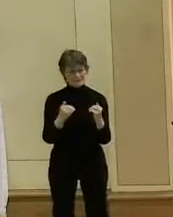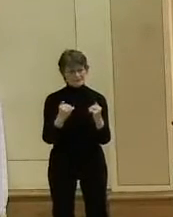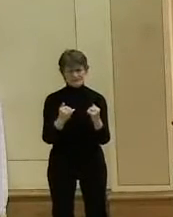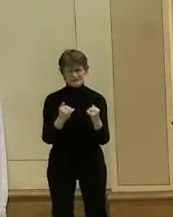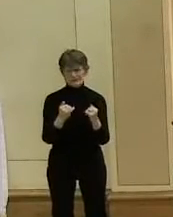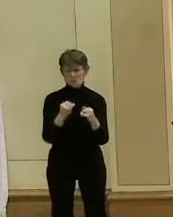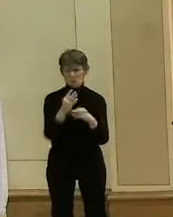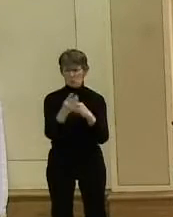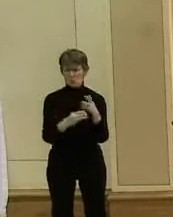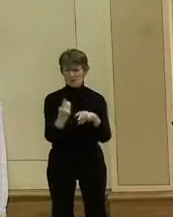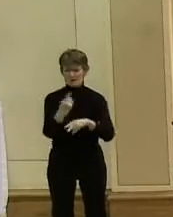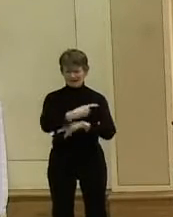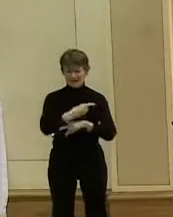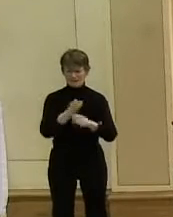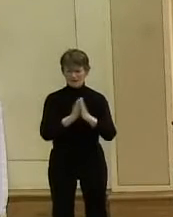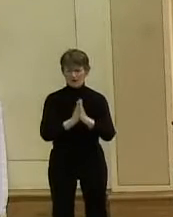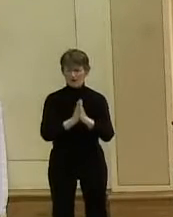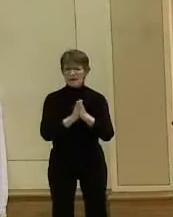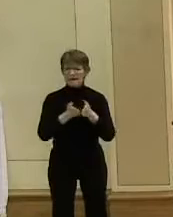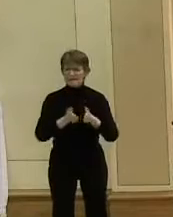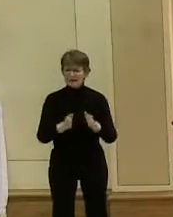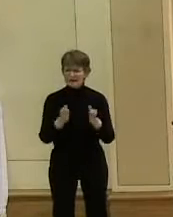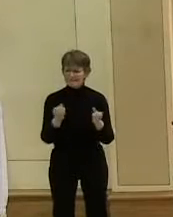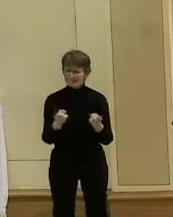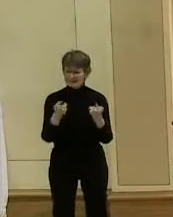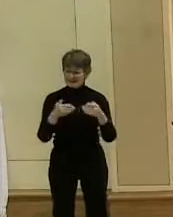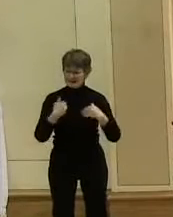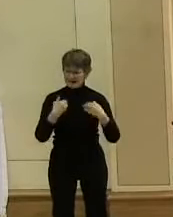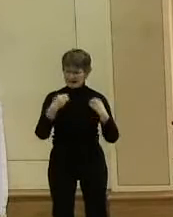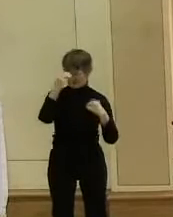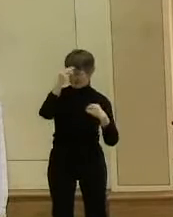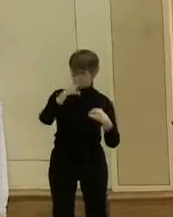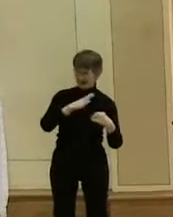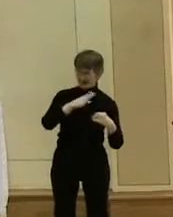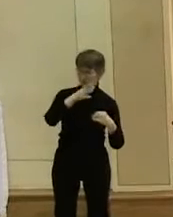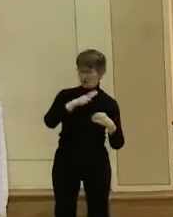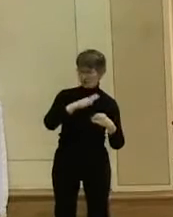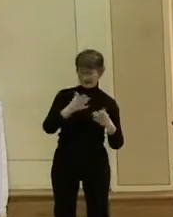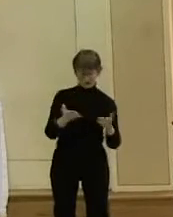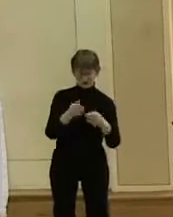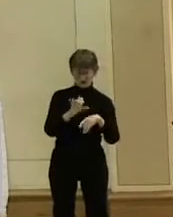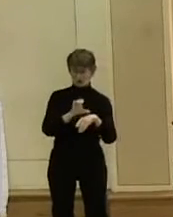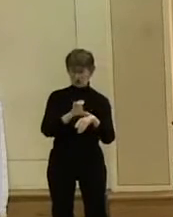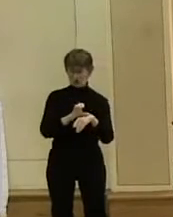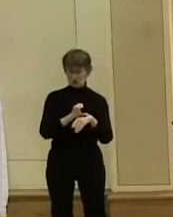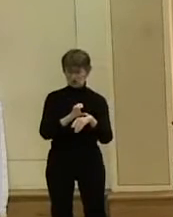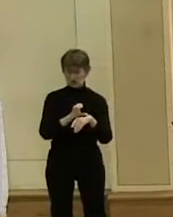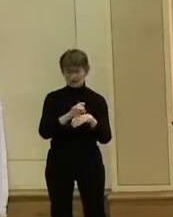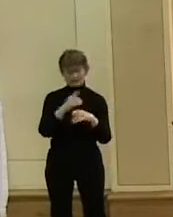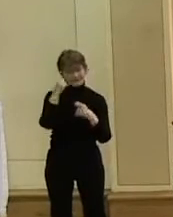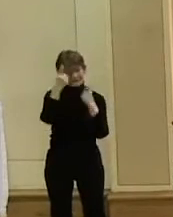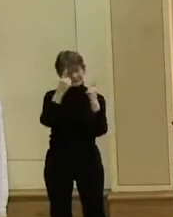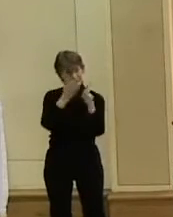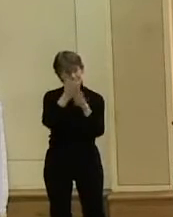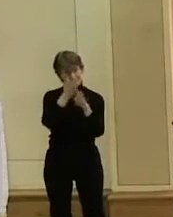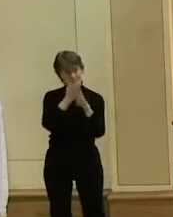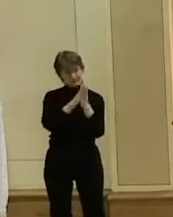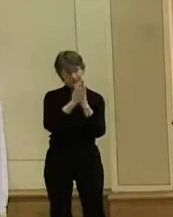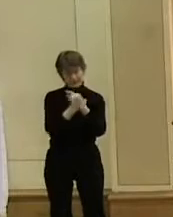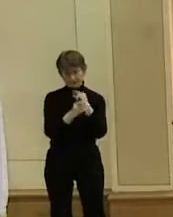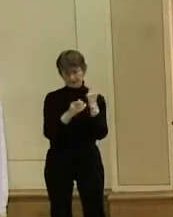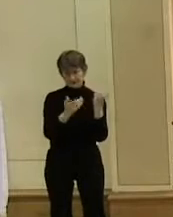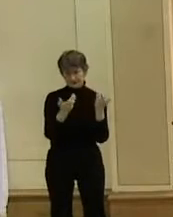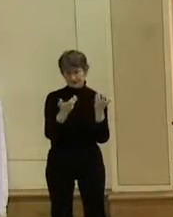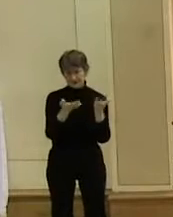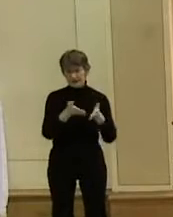Vocations, may our young men and women from this parish consider a life dedicated to God and his people. Let